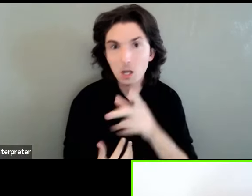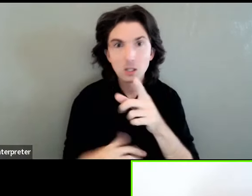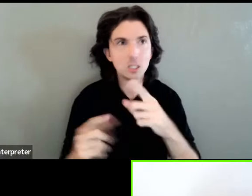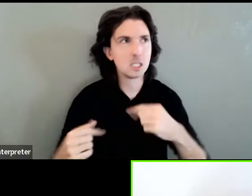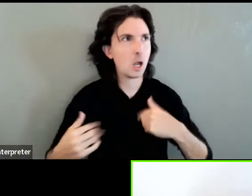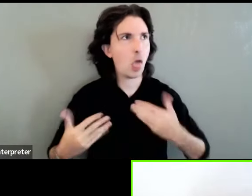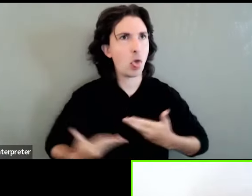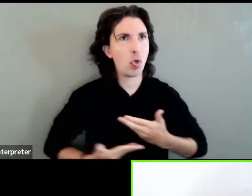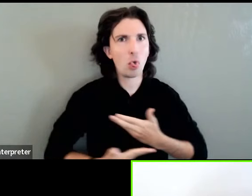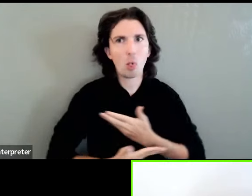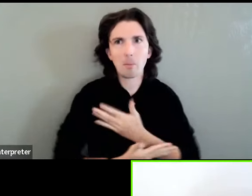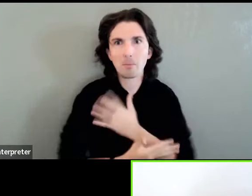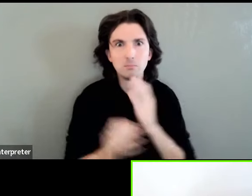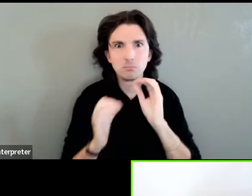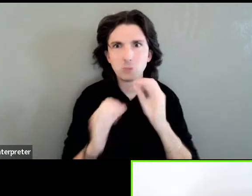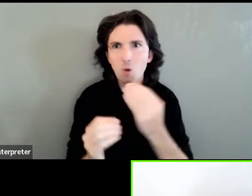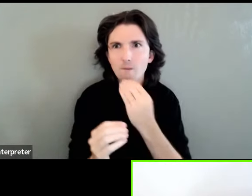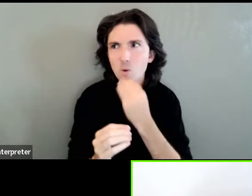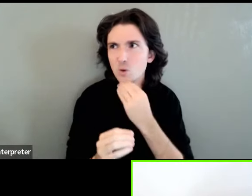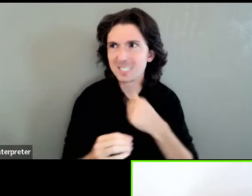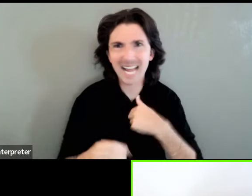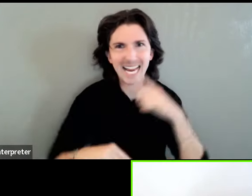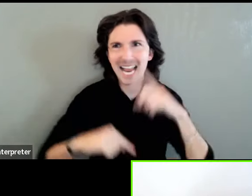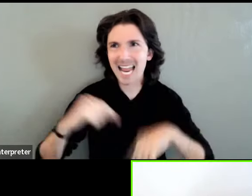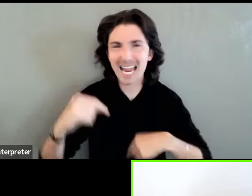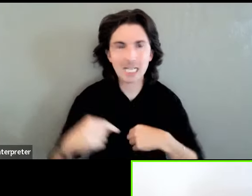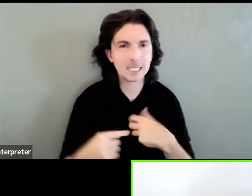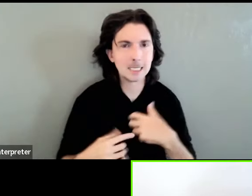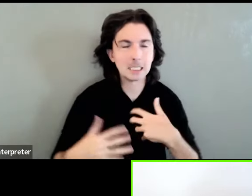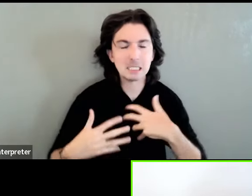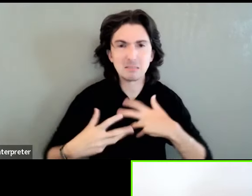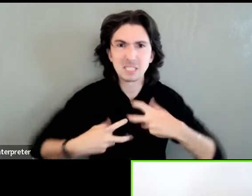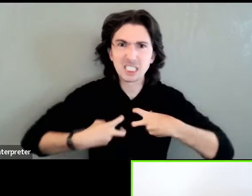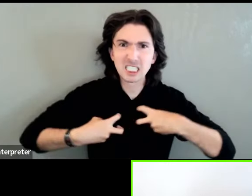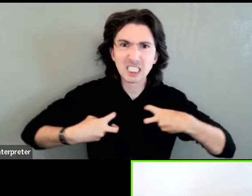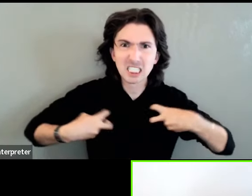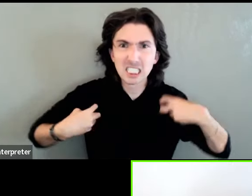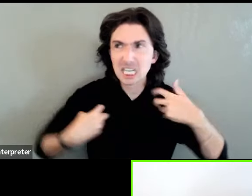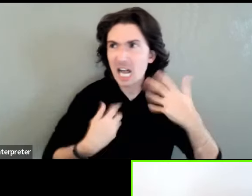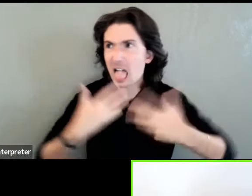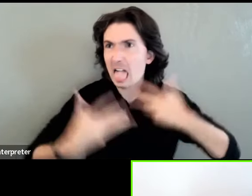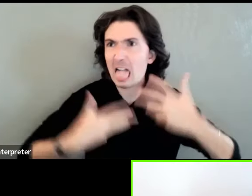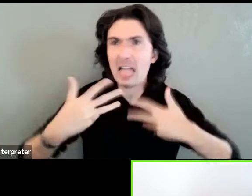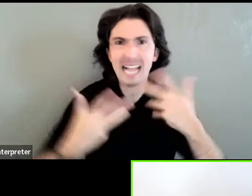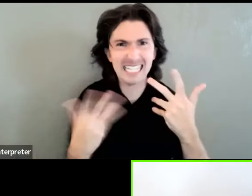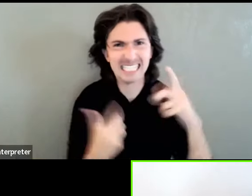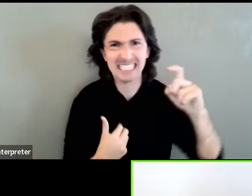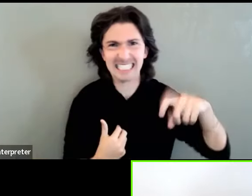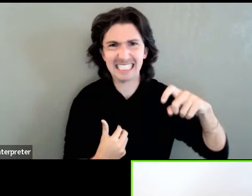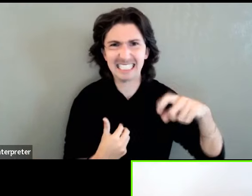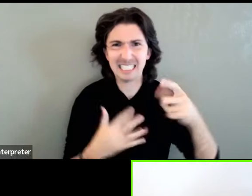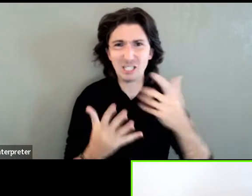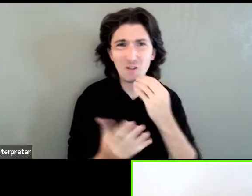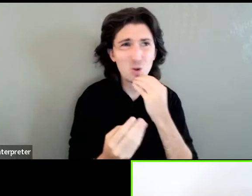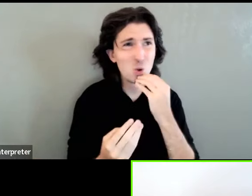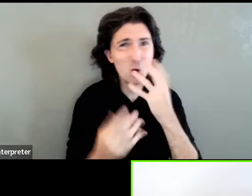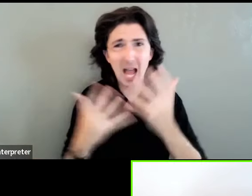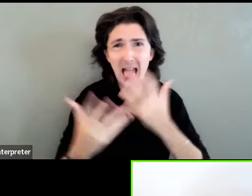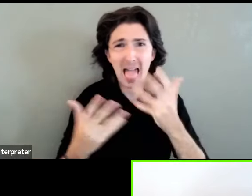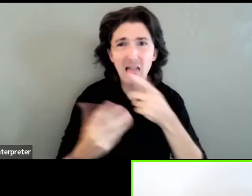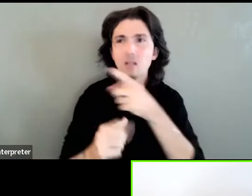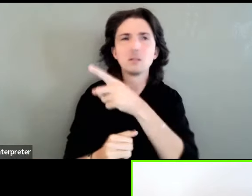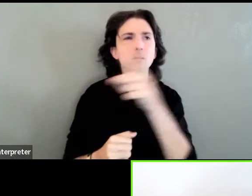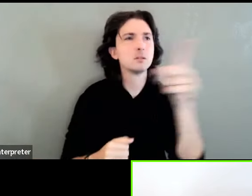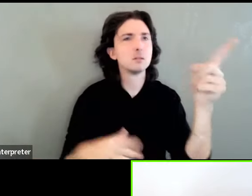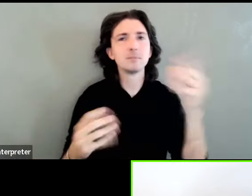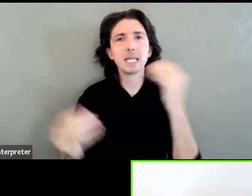them to go nearby to get food. That doesn't work for anyone. So have that conversation with production in advance. If you're having issues